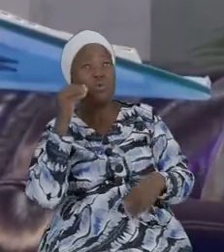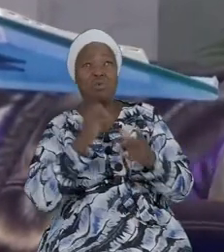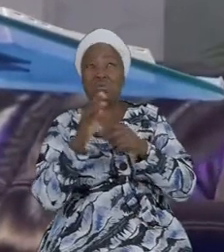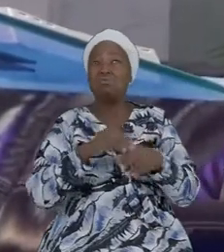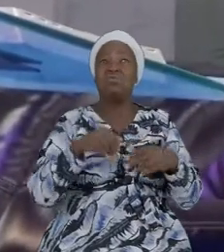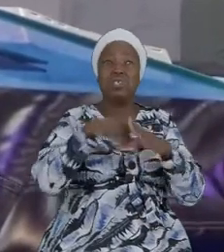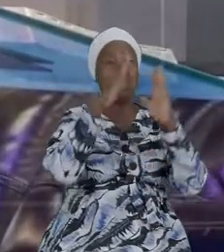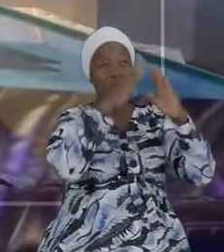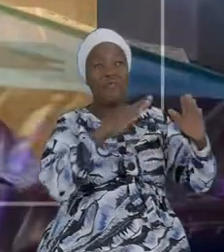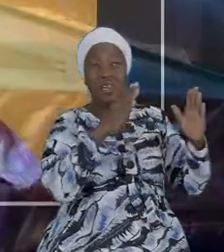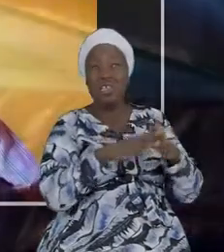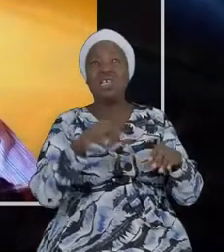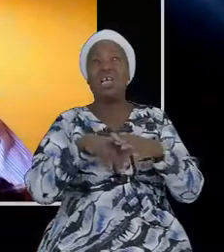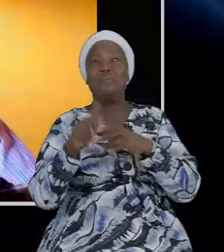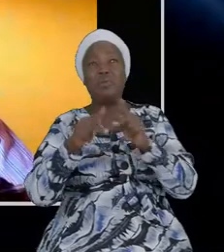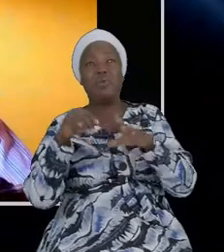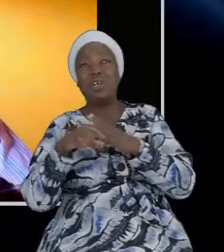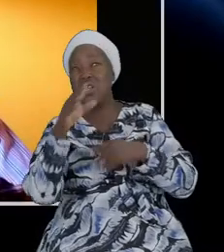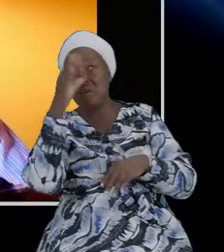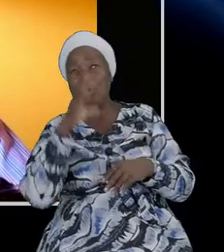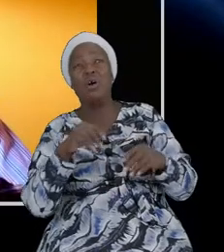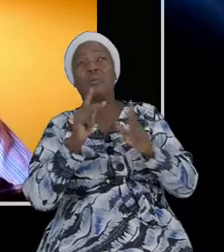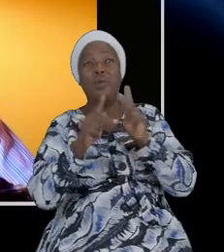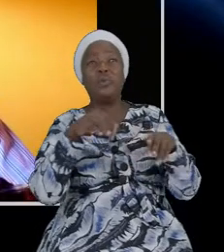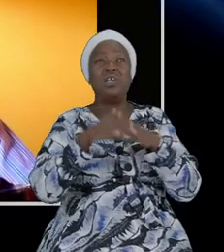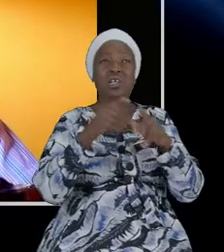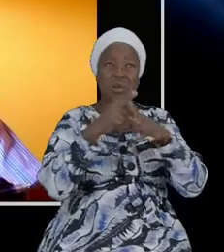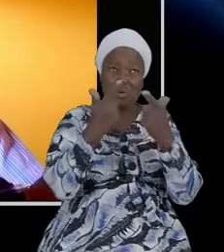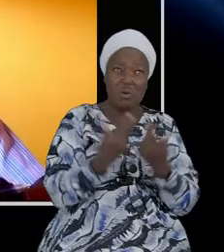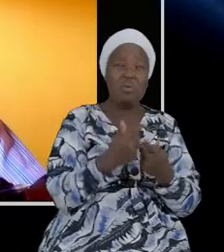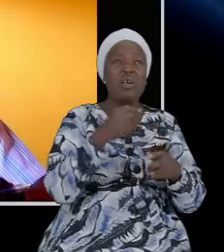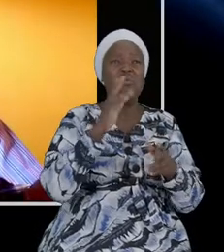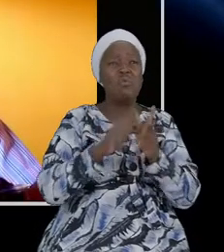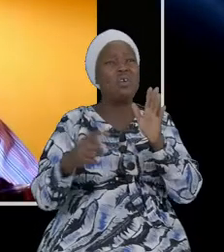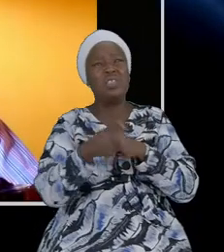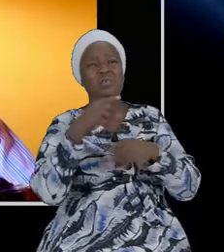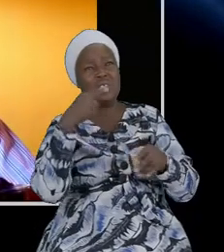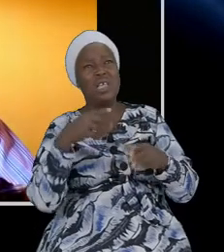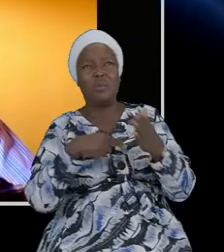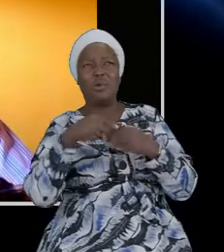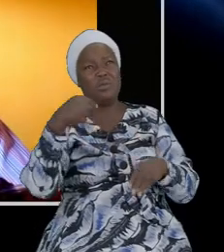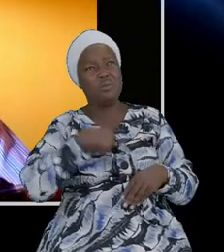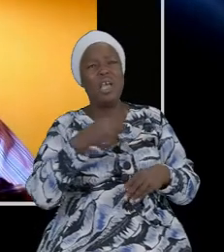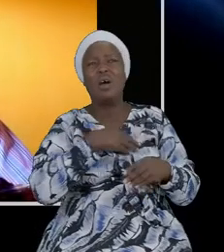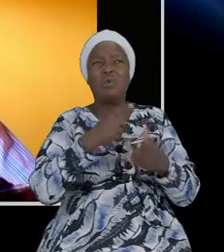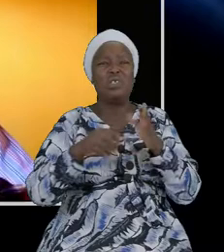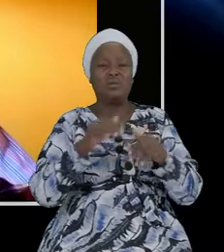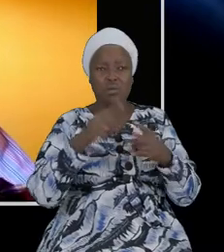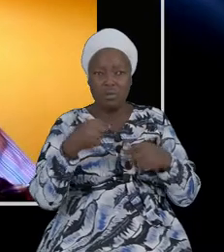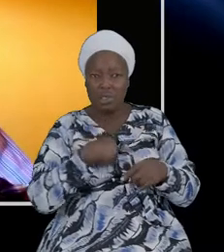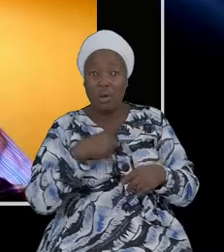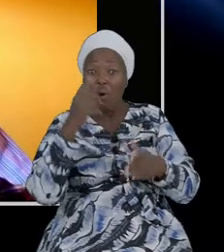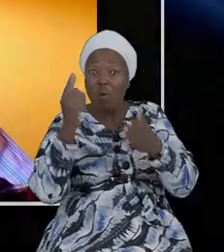the village, what people in the cult, what people in the gang, what they will say and what they will do to me. Once you